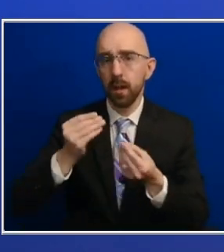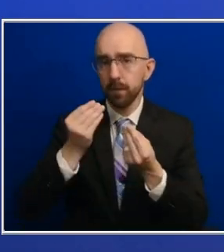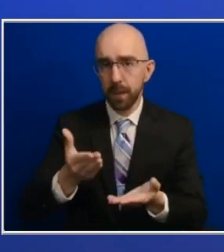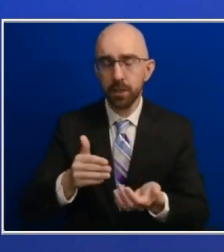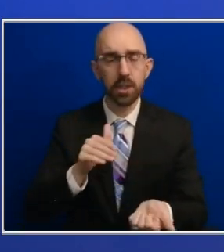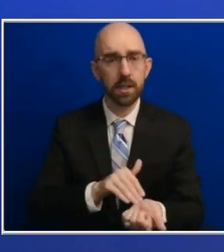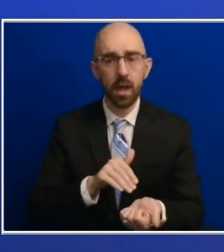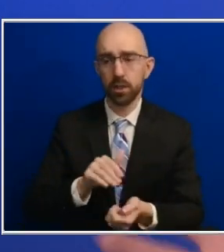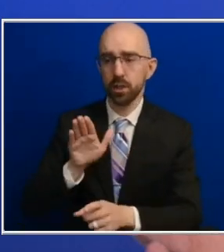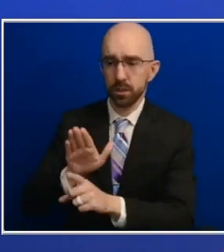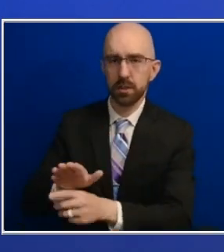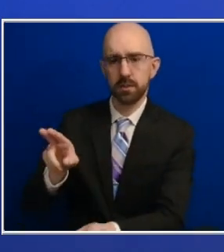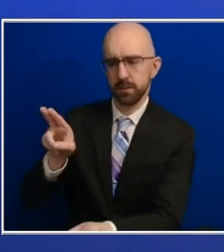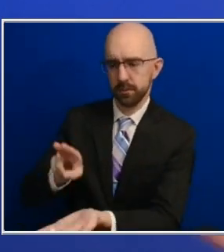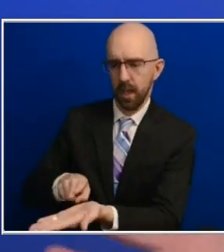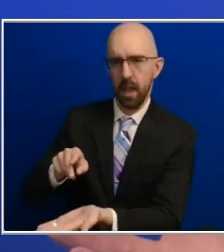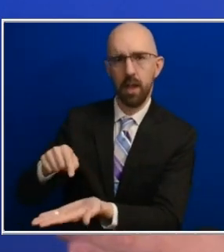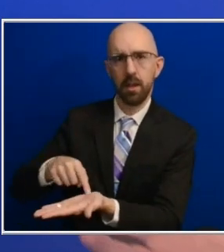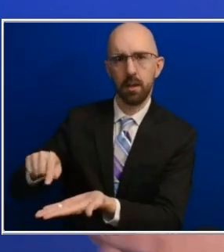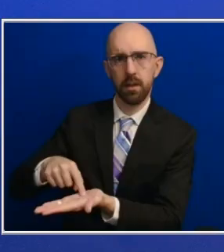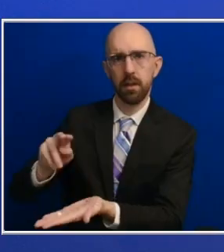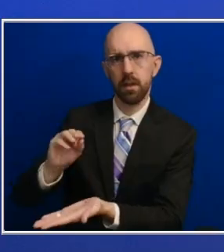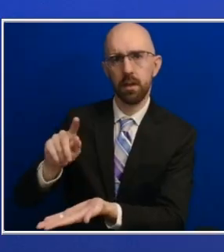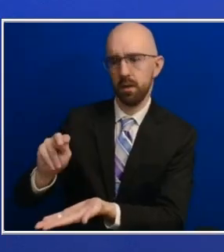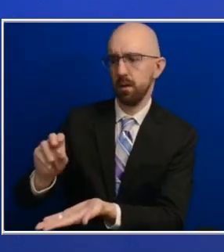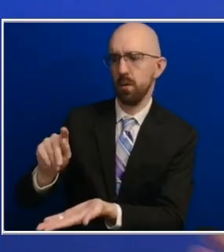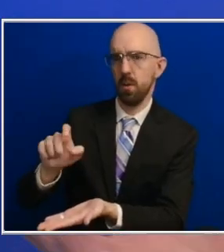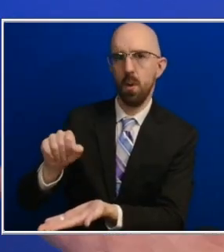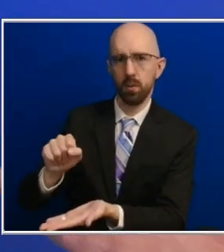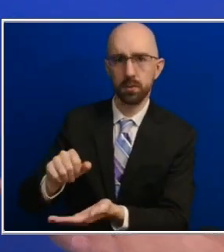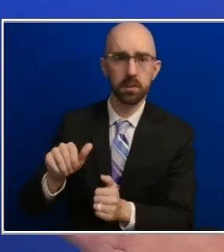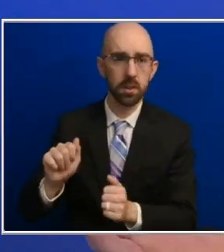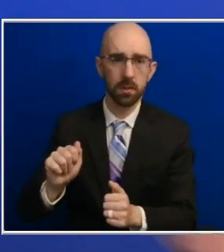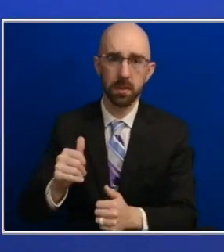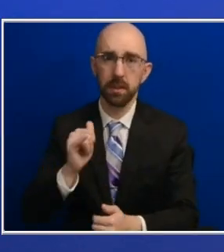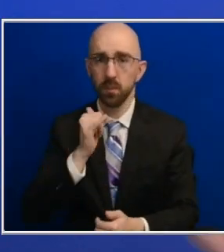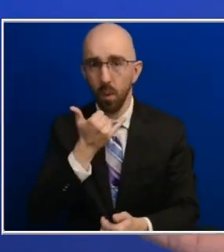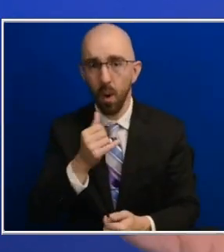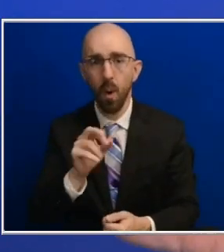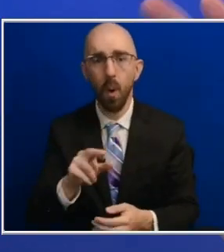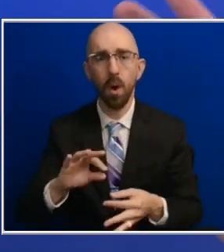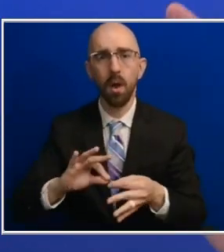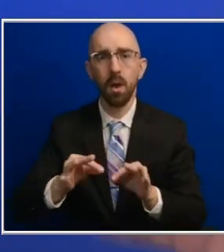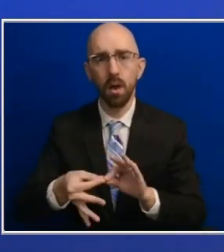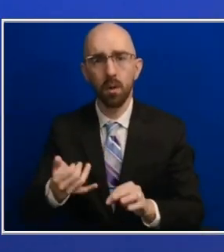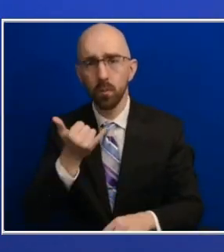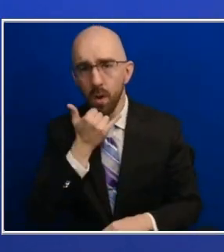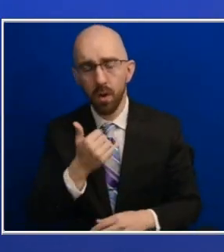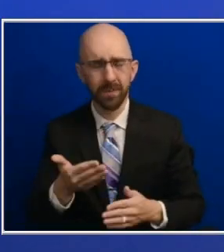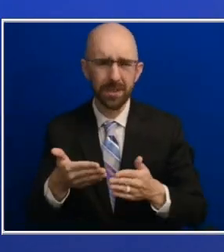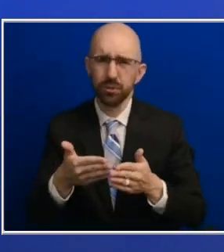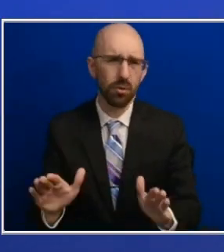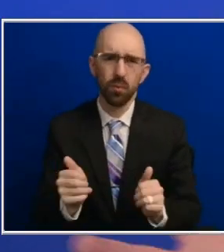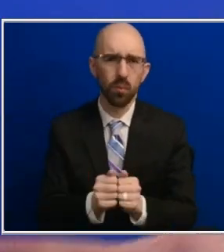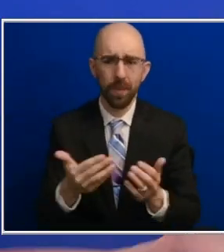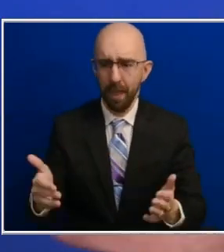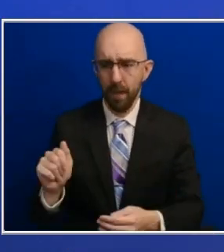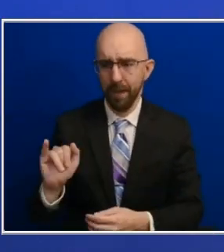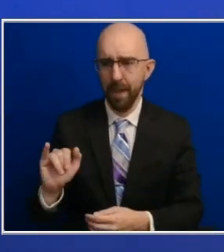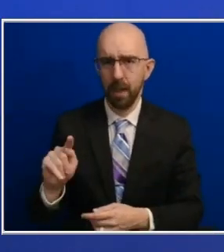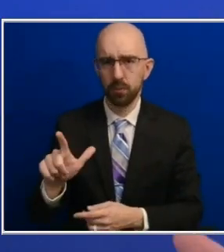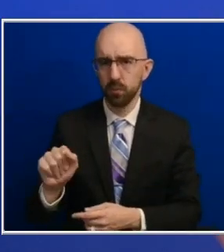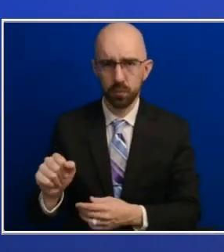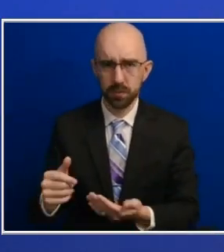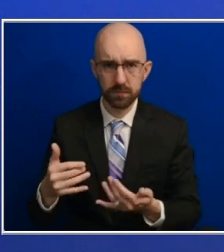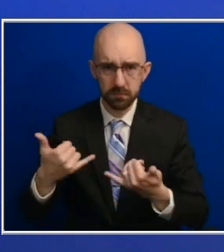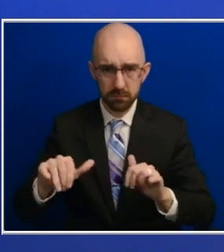note. And notes could be slightly wrong or misinterpreted, I mean, in general, even without these AI tools. So I think